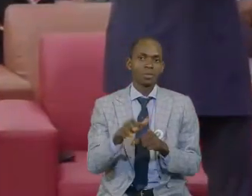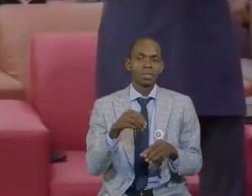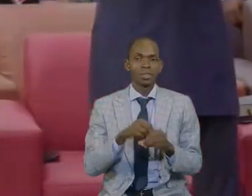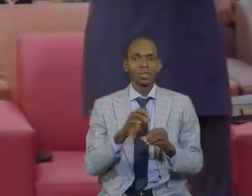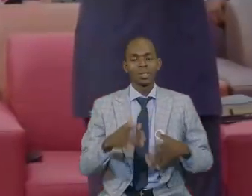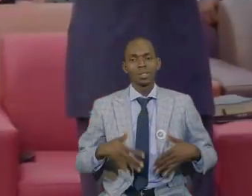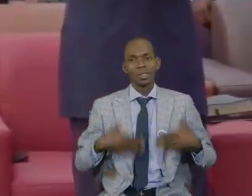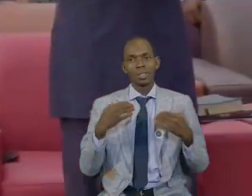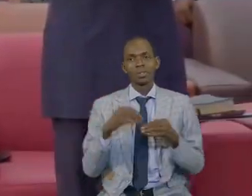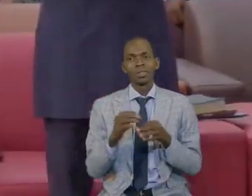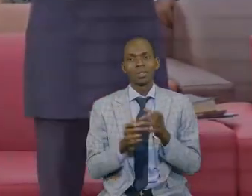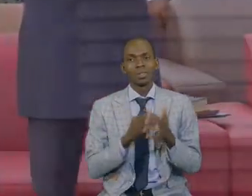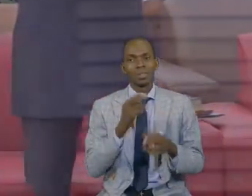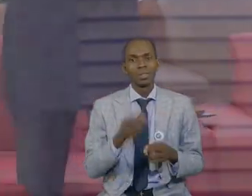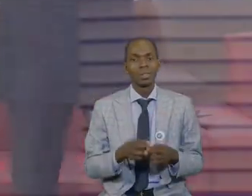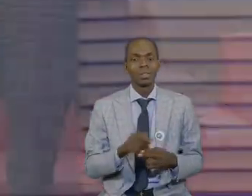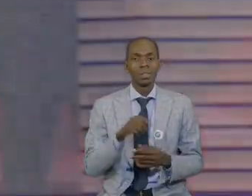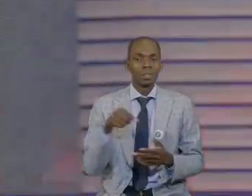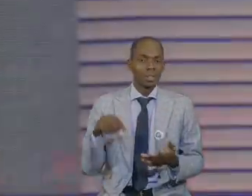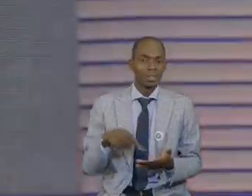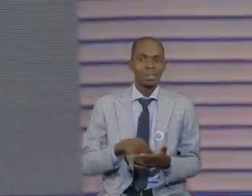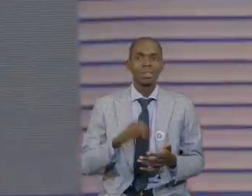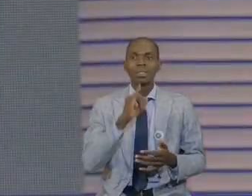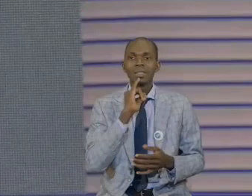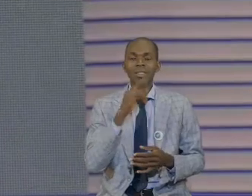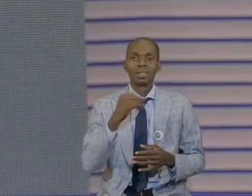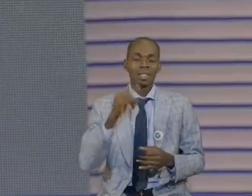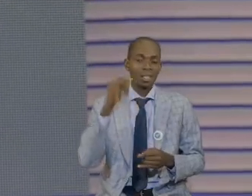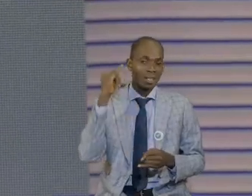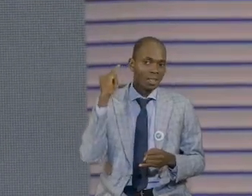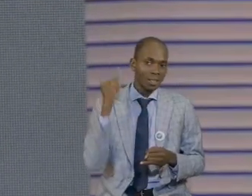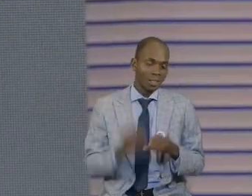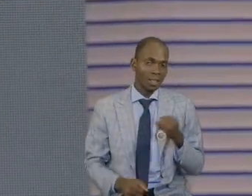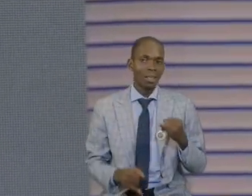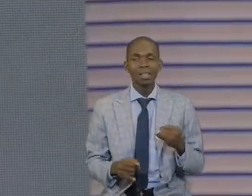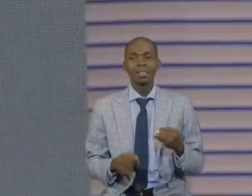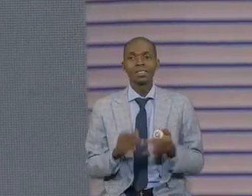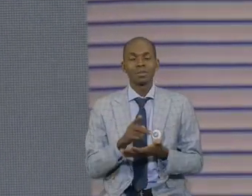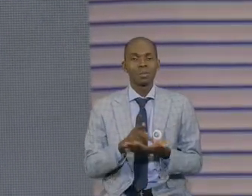This is the last session of our